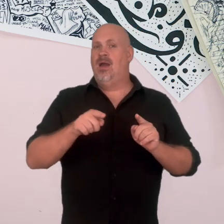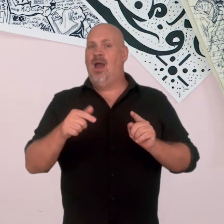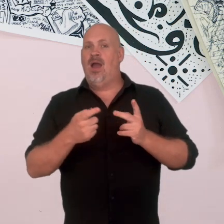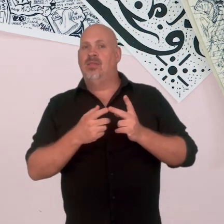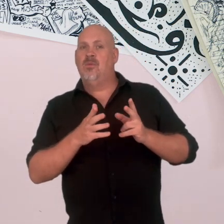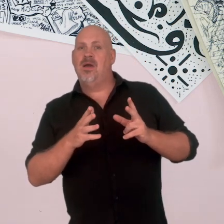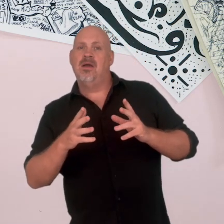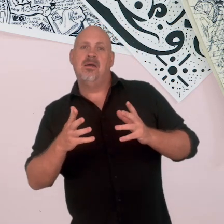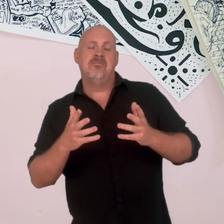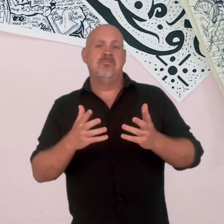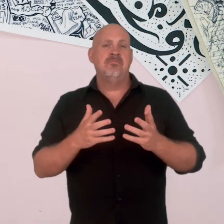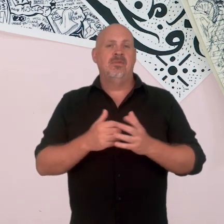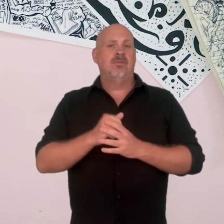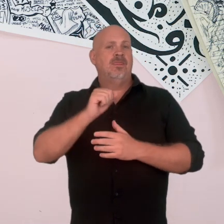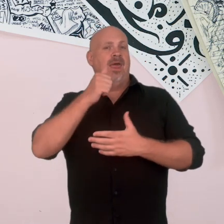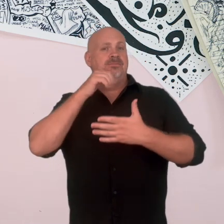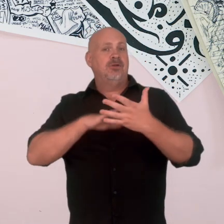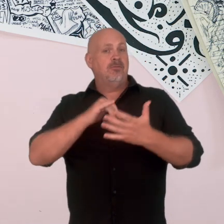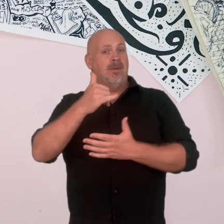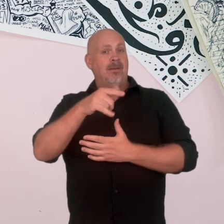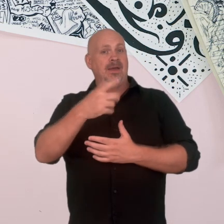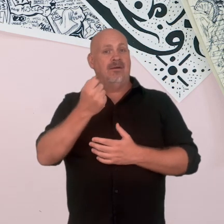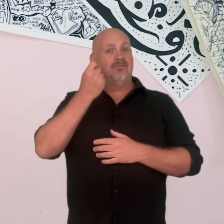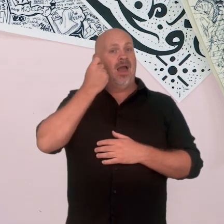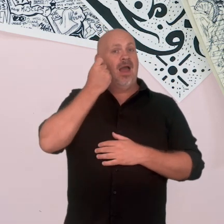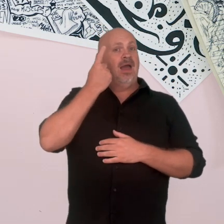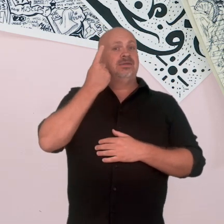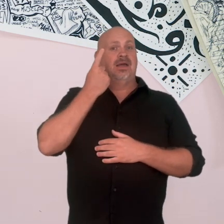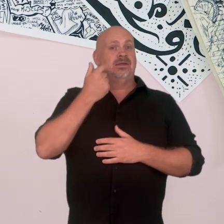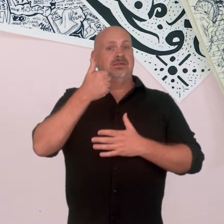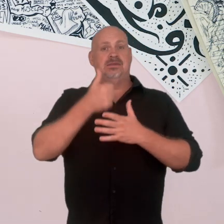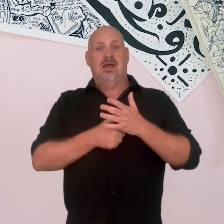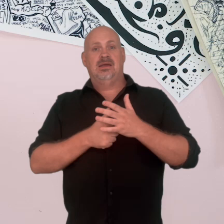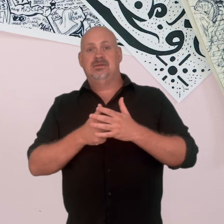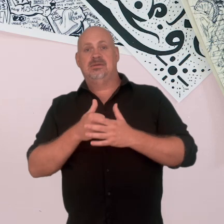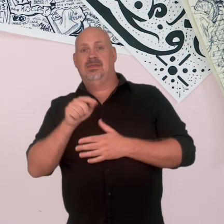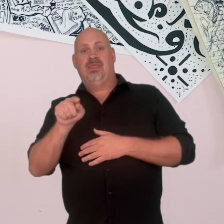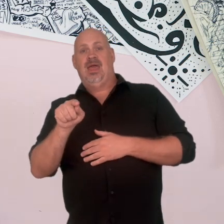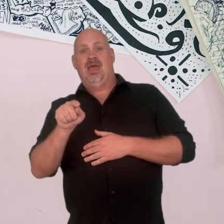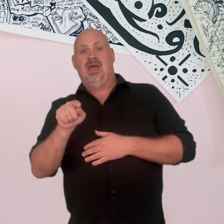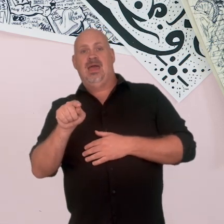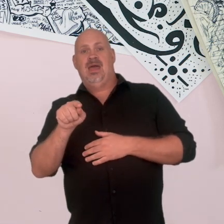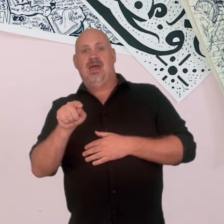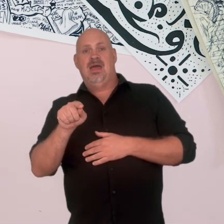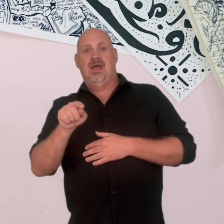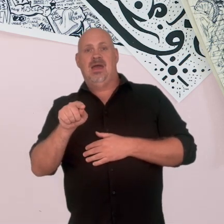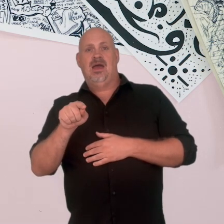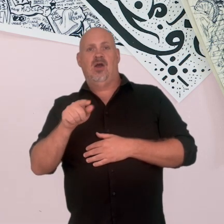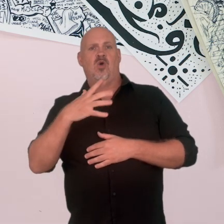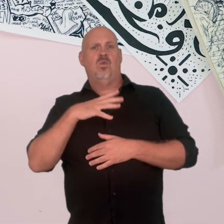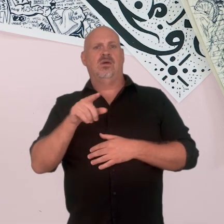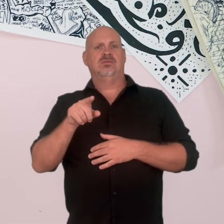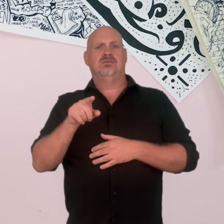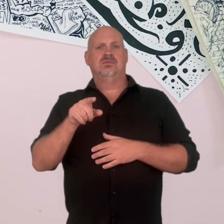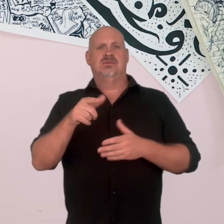own experience, you might have an idea that starts off here, but you want to add to it and you want to make it